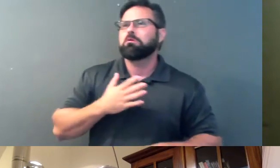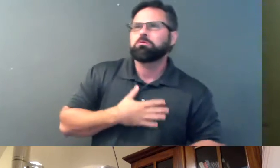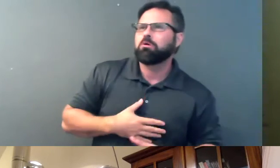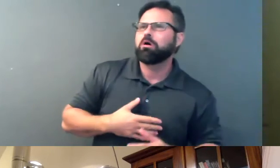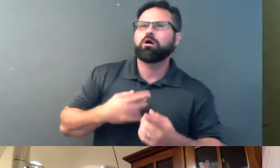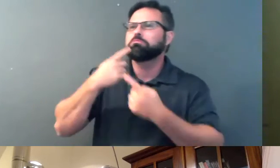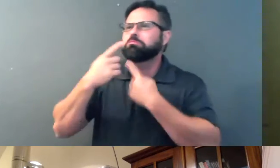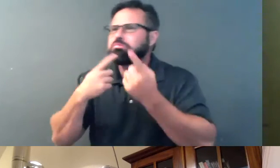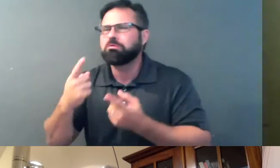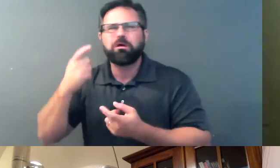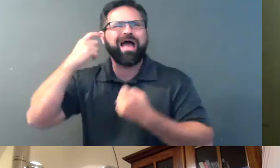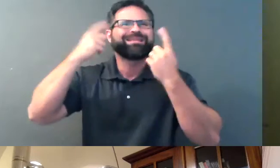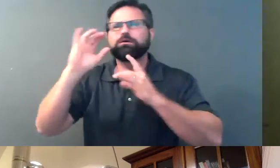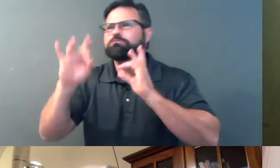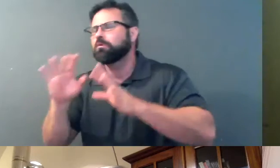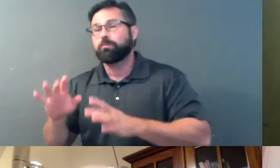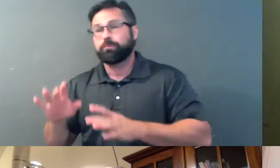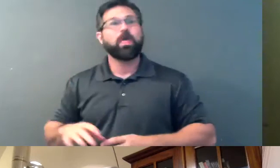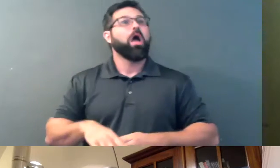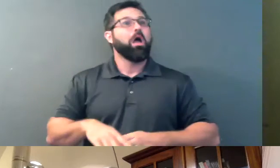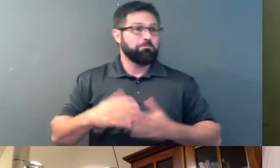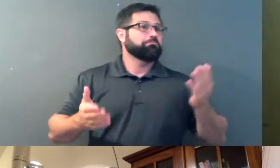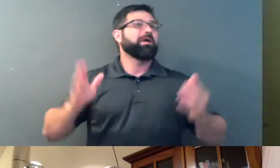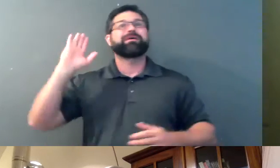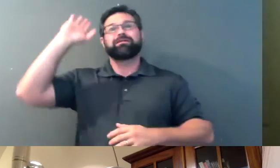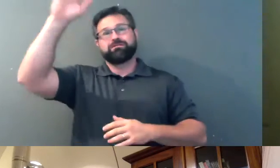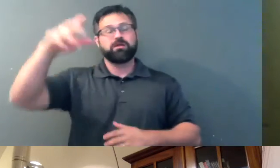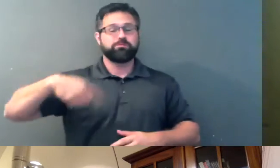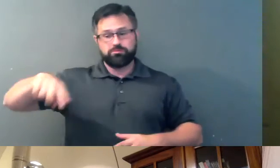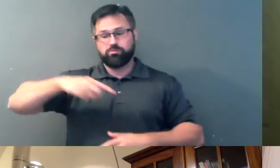discussion in its next in-person session.